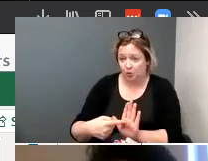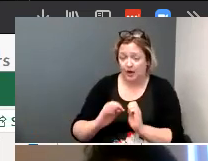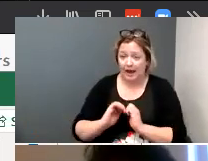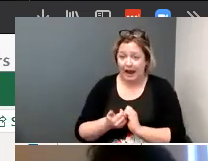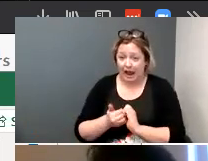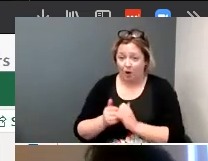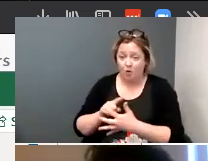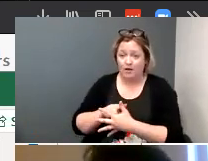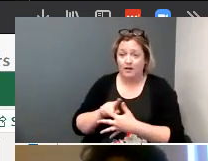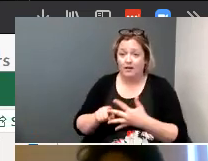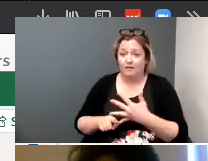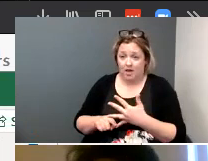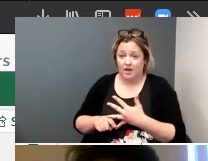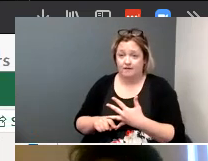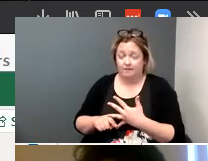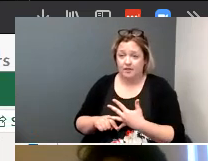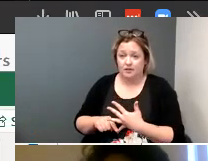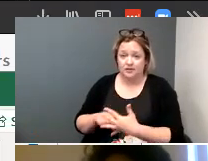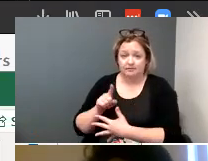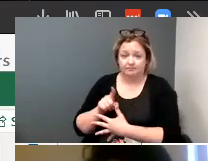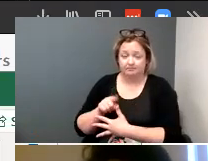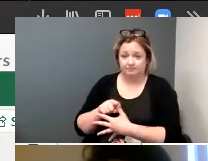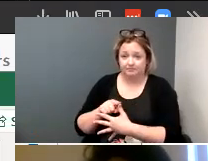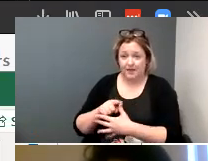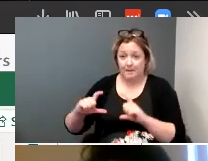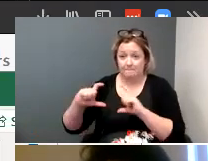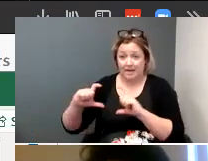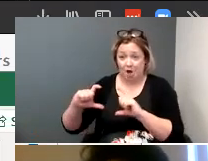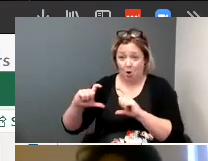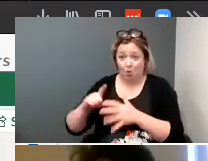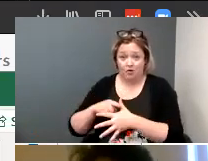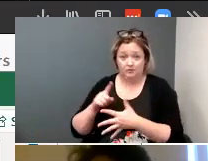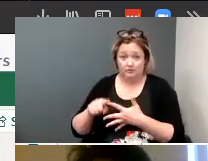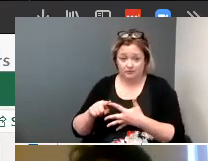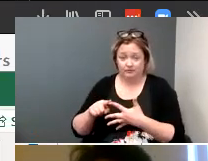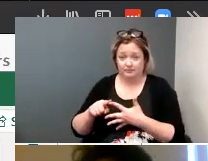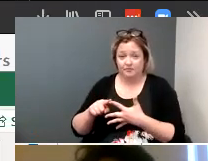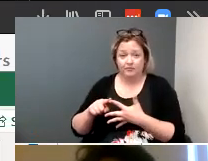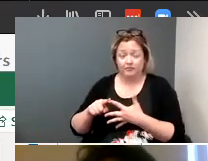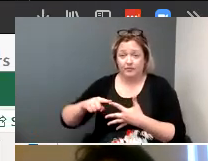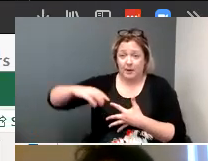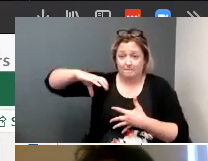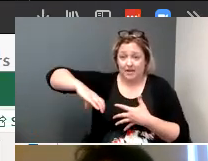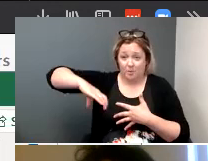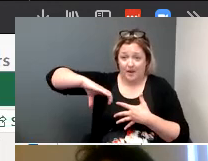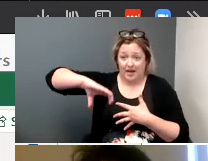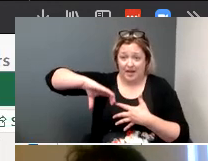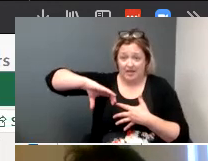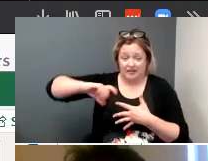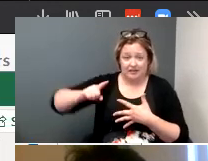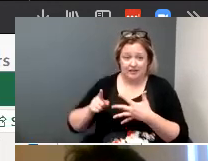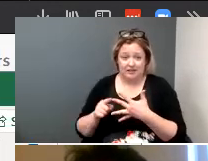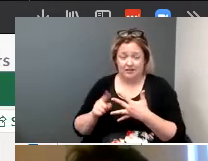terms. So big O, big omega, big theta, small o or little omega, and